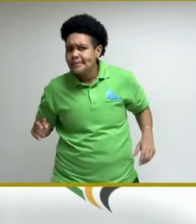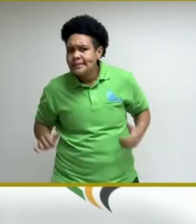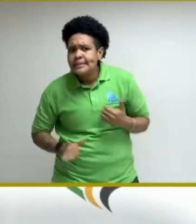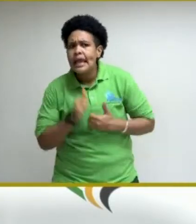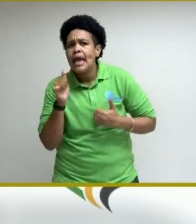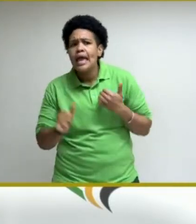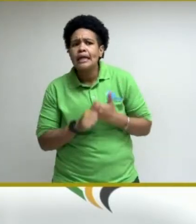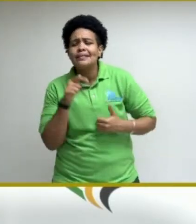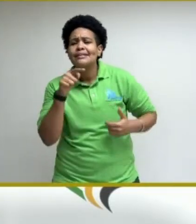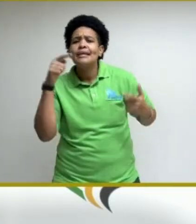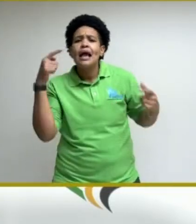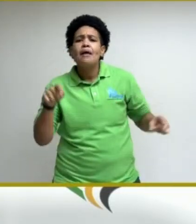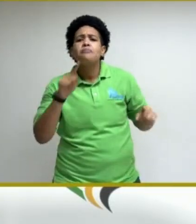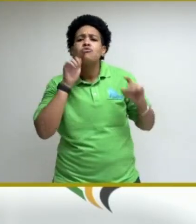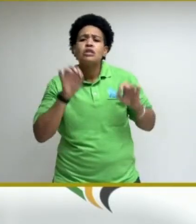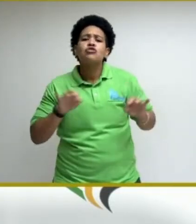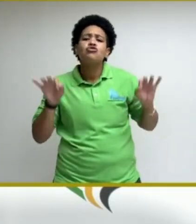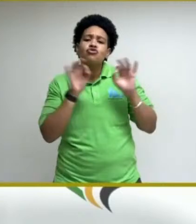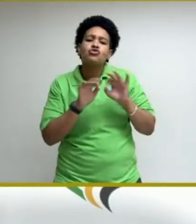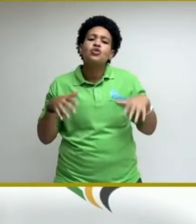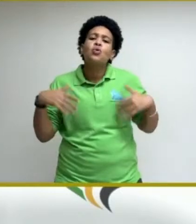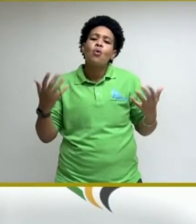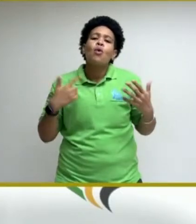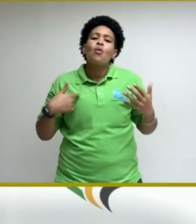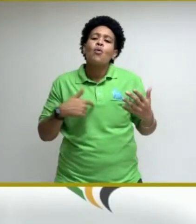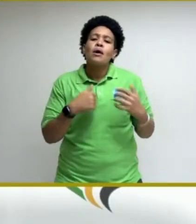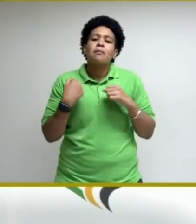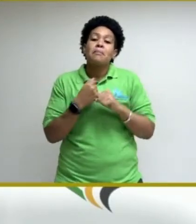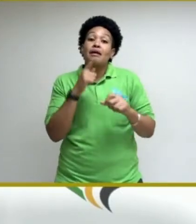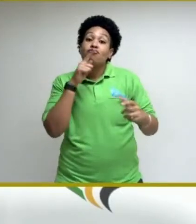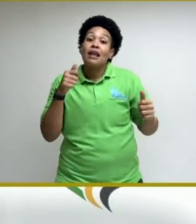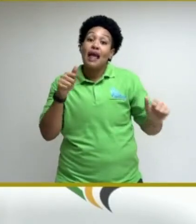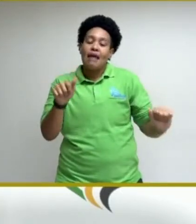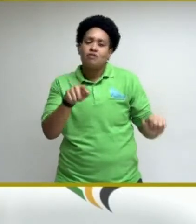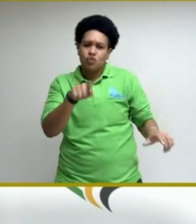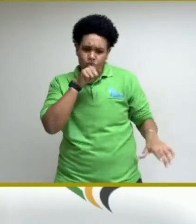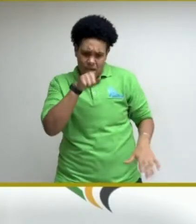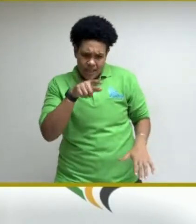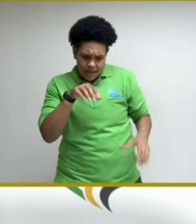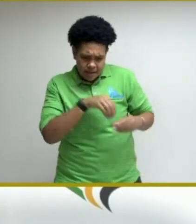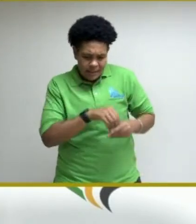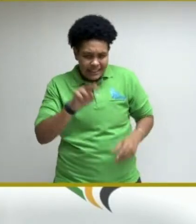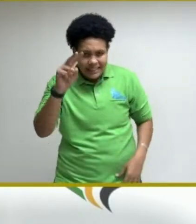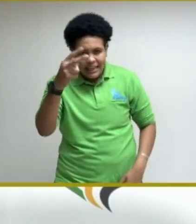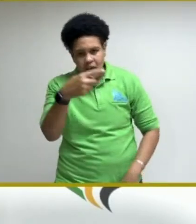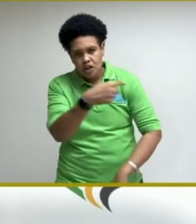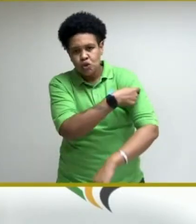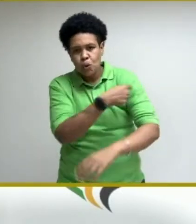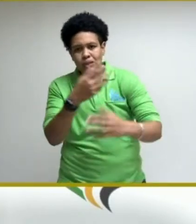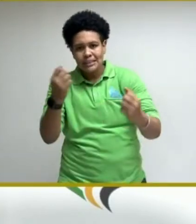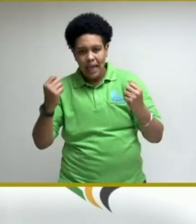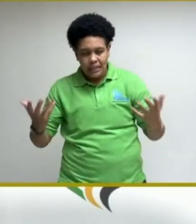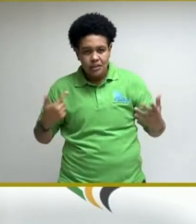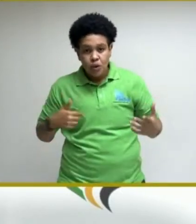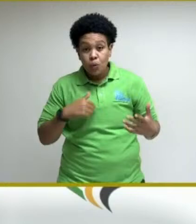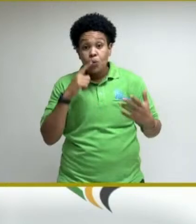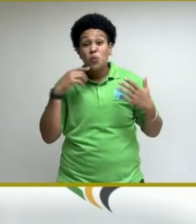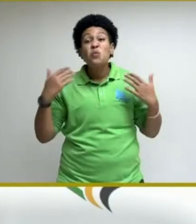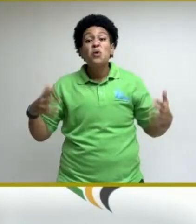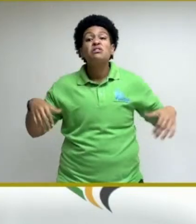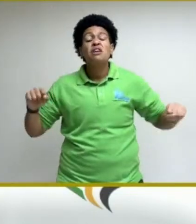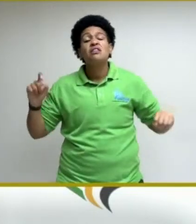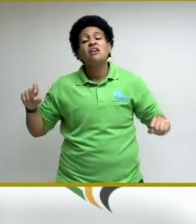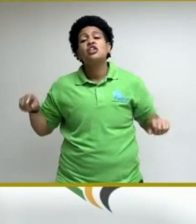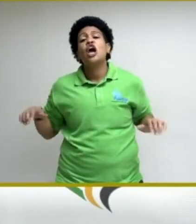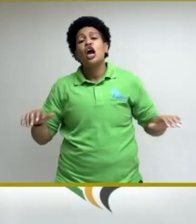dangerous, it is so critical that we make the effort to take that second dose. So we are taking necessary